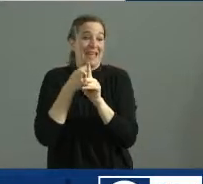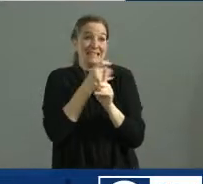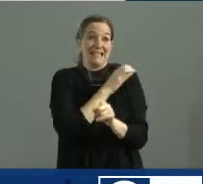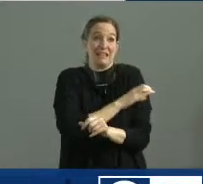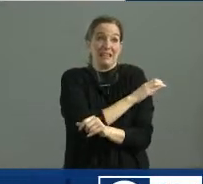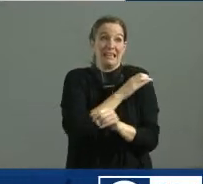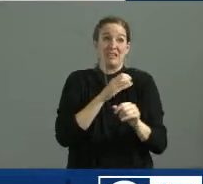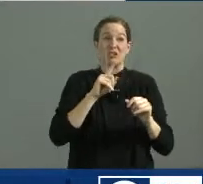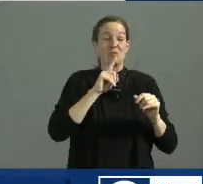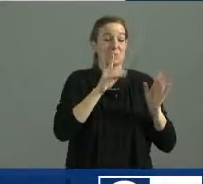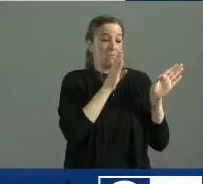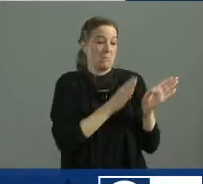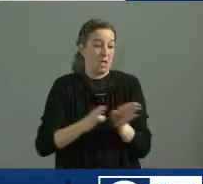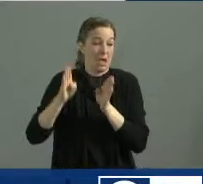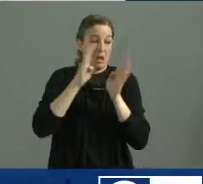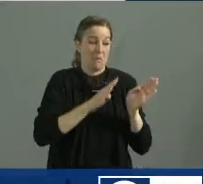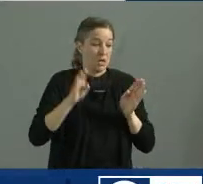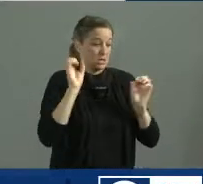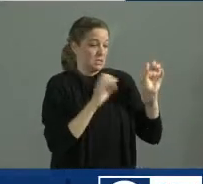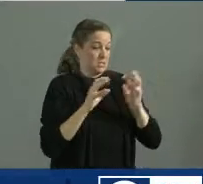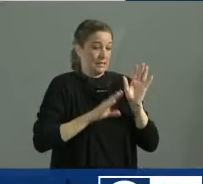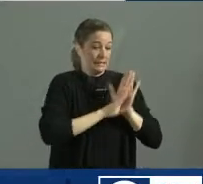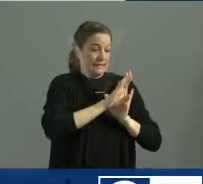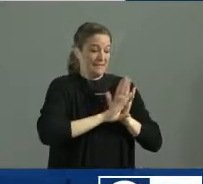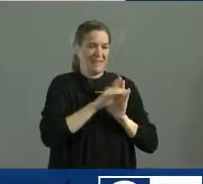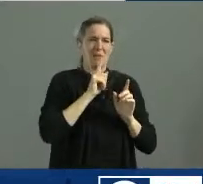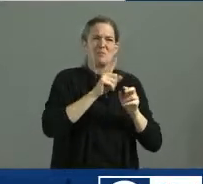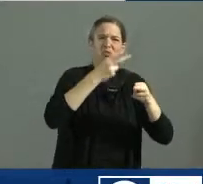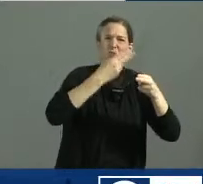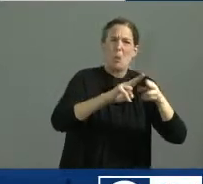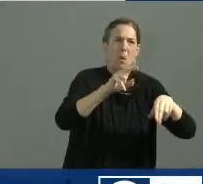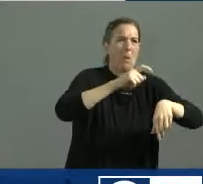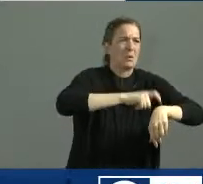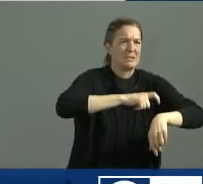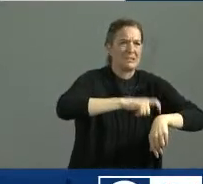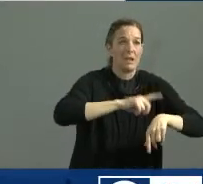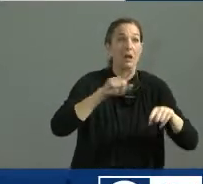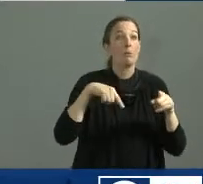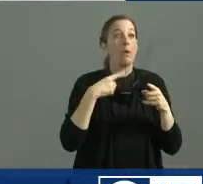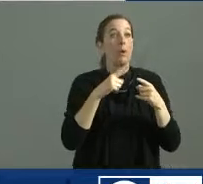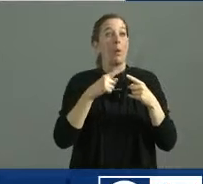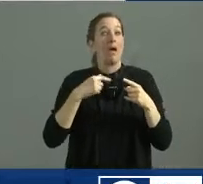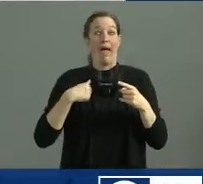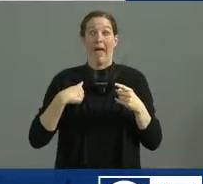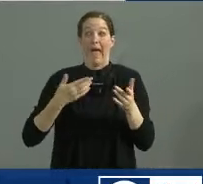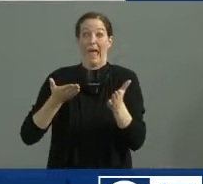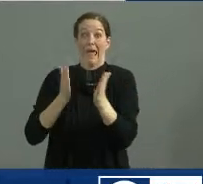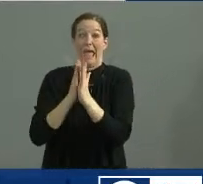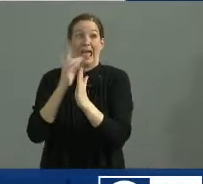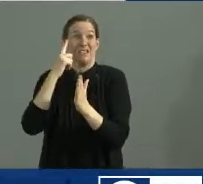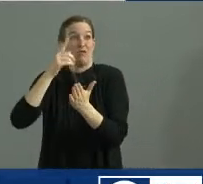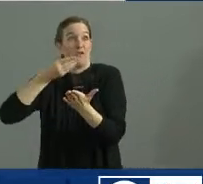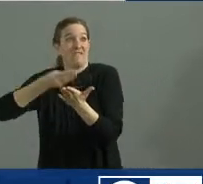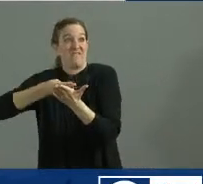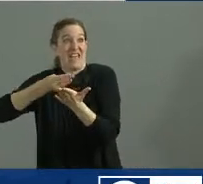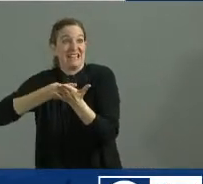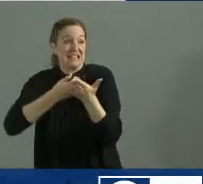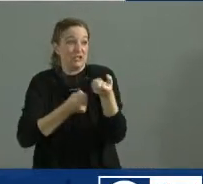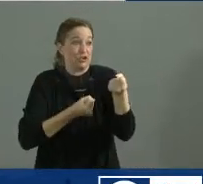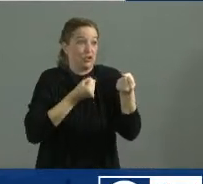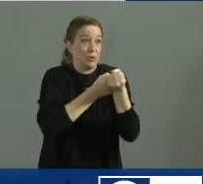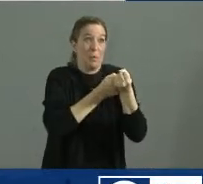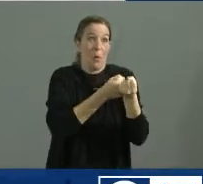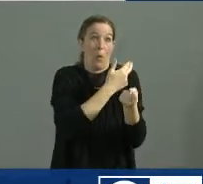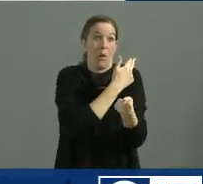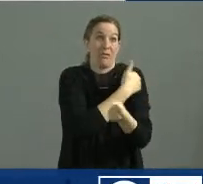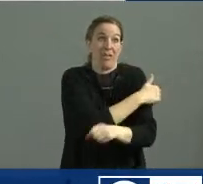time. When I go and I ask for funding to help support our hospital partners, they find it